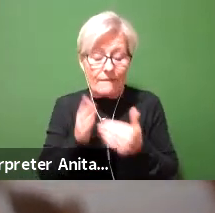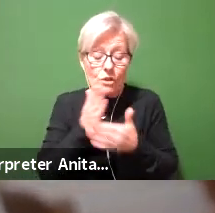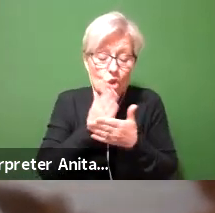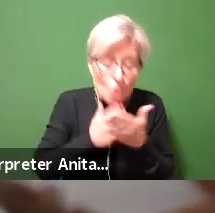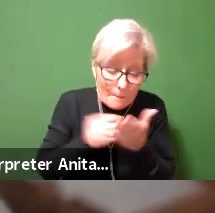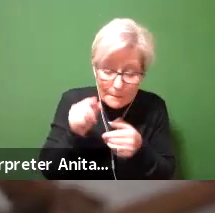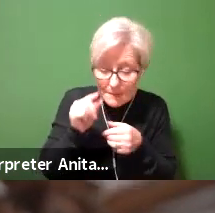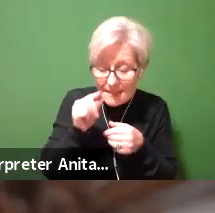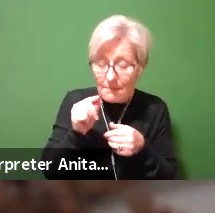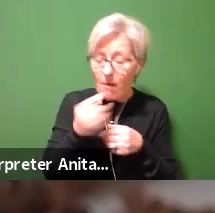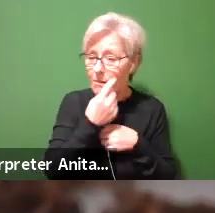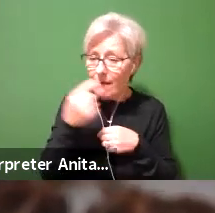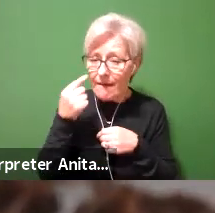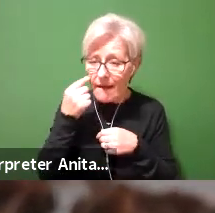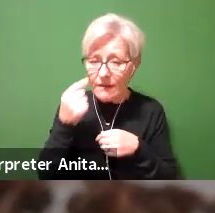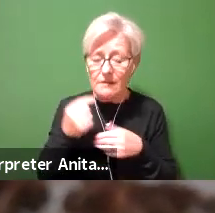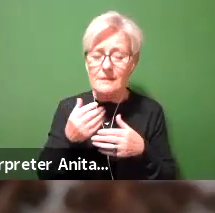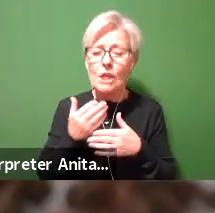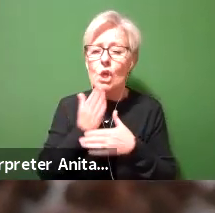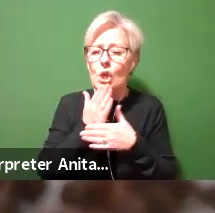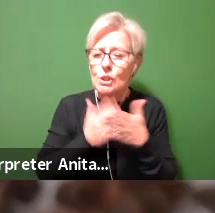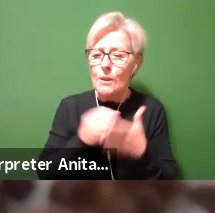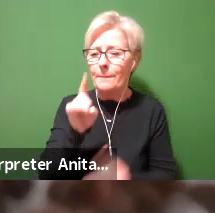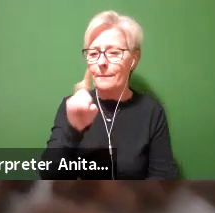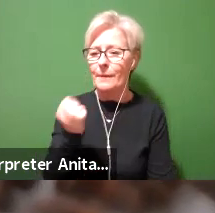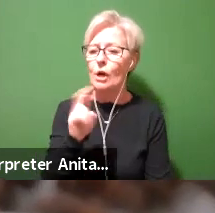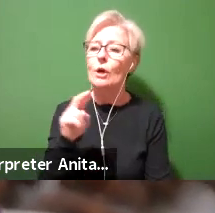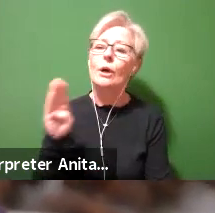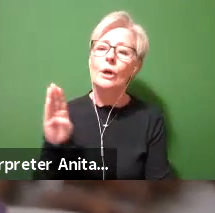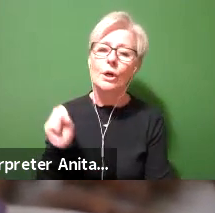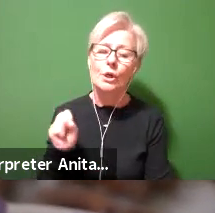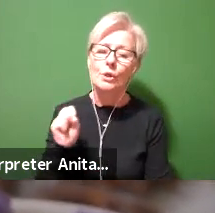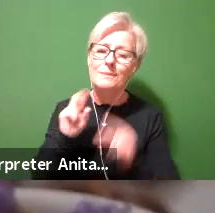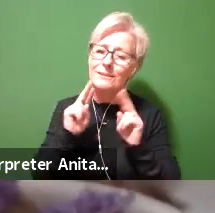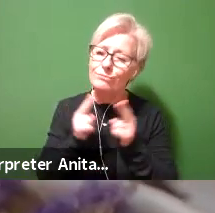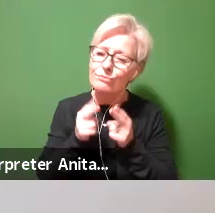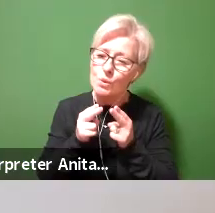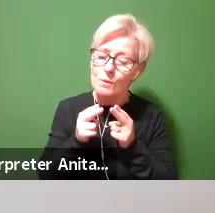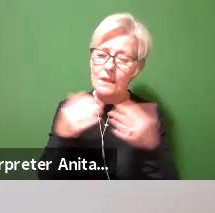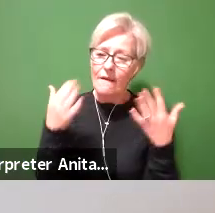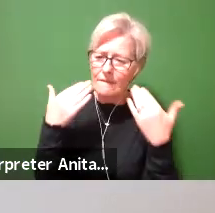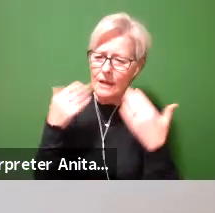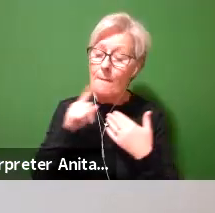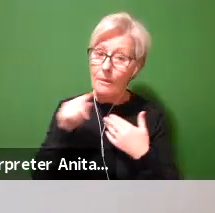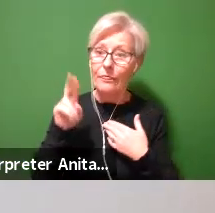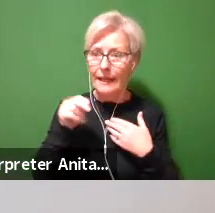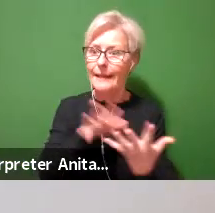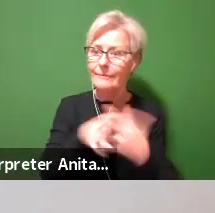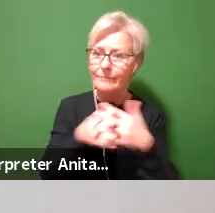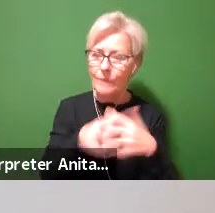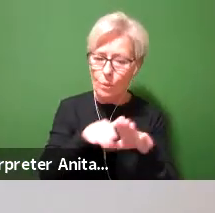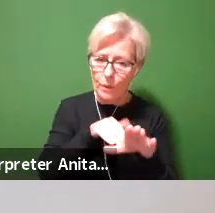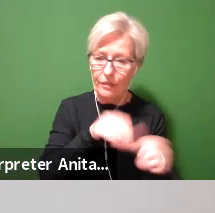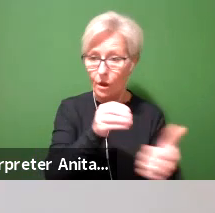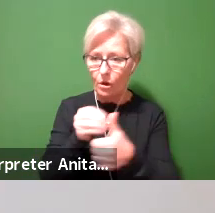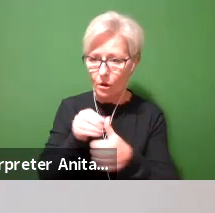St. John's wort and black cohosh may decrease hot flashes, but they can interact with some medications, so always discuss their use